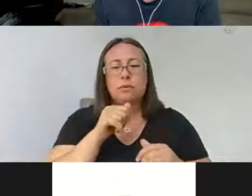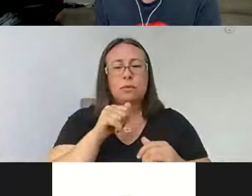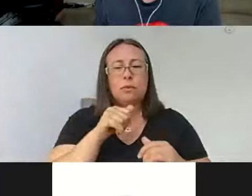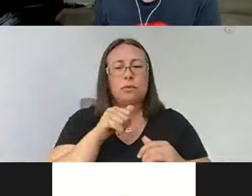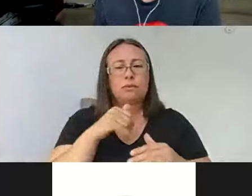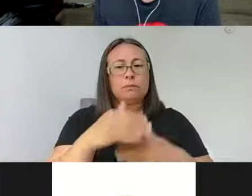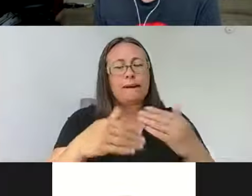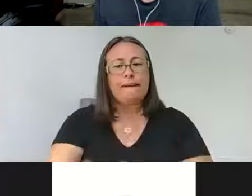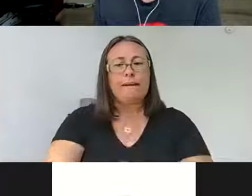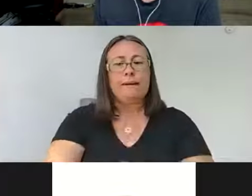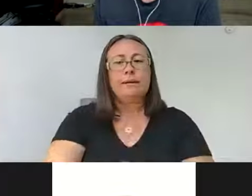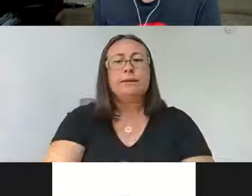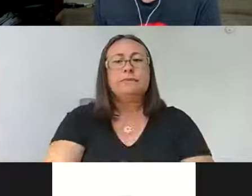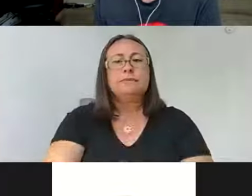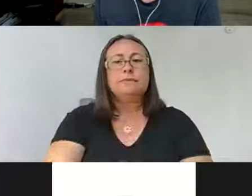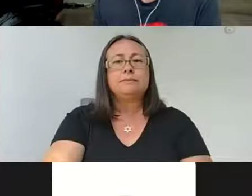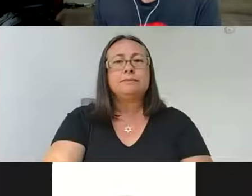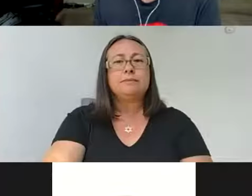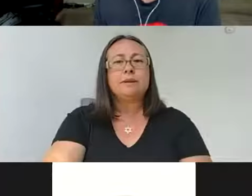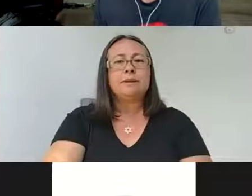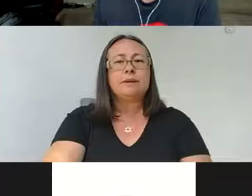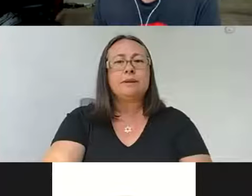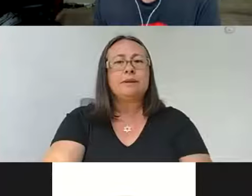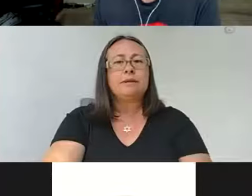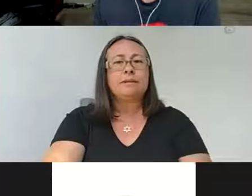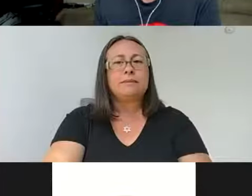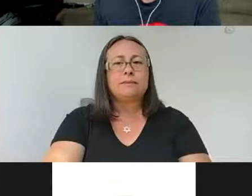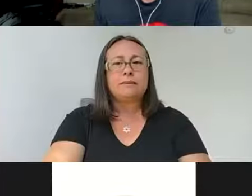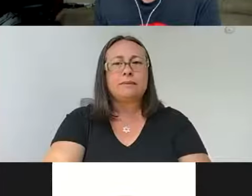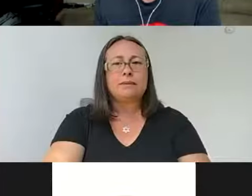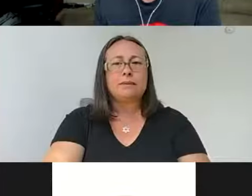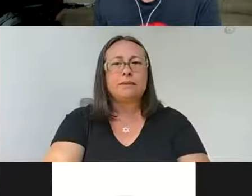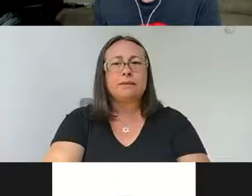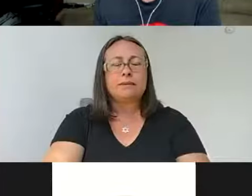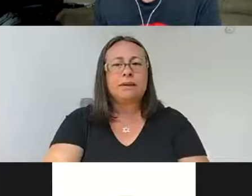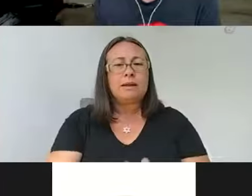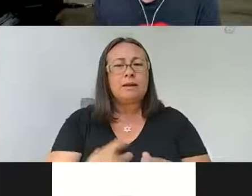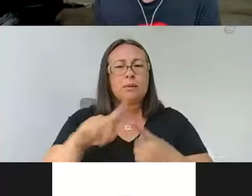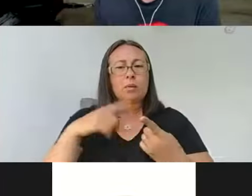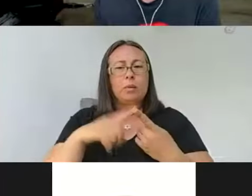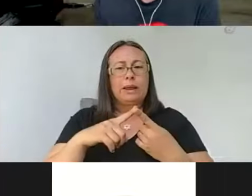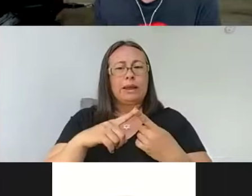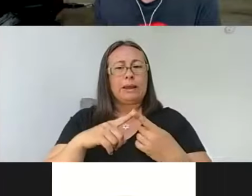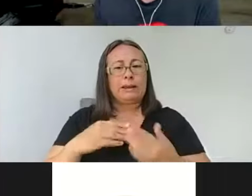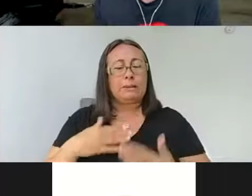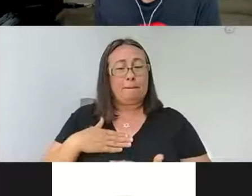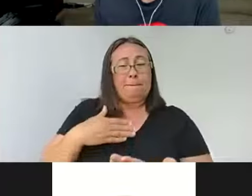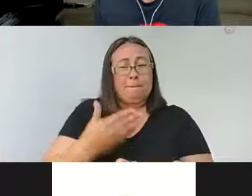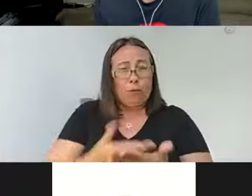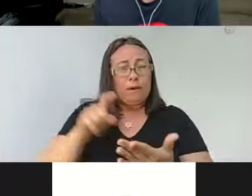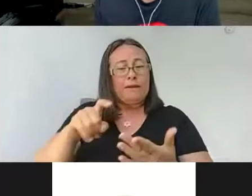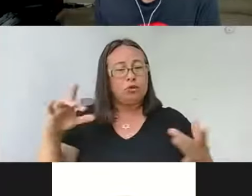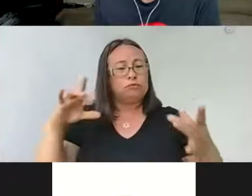lot. And then once those cells are born, once those neurons and glia are born, they have to connect with each other. So